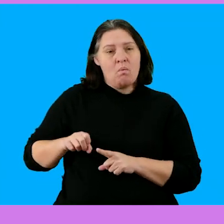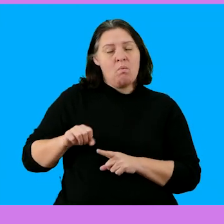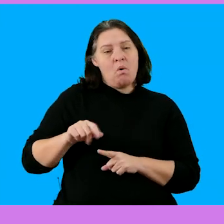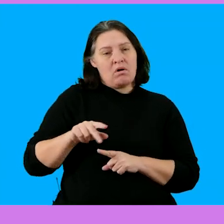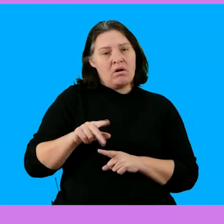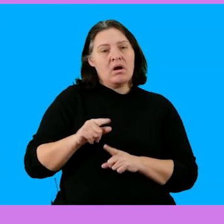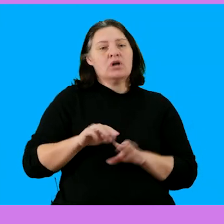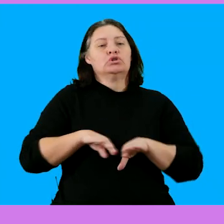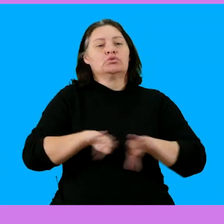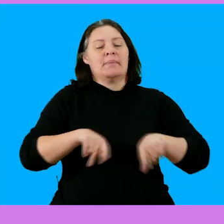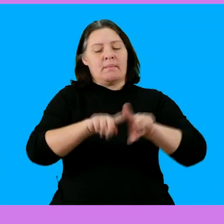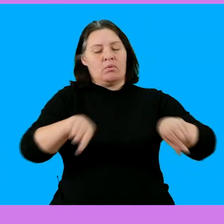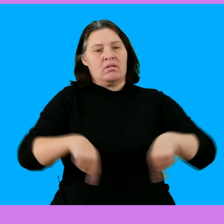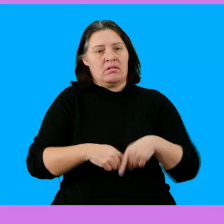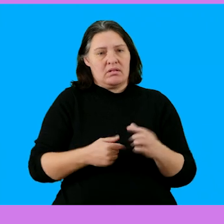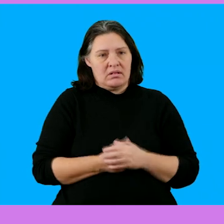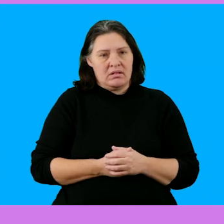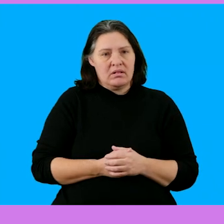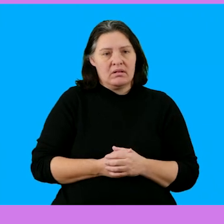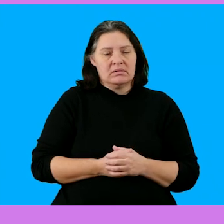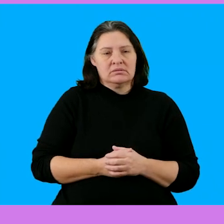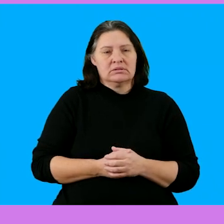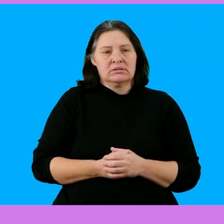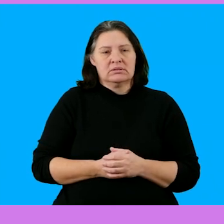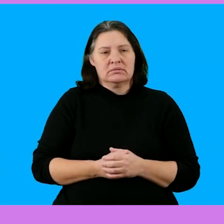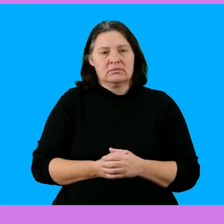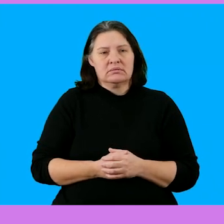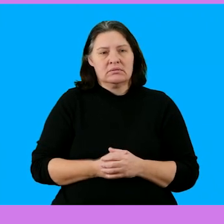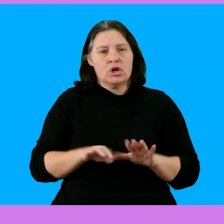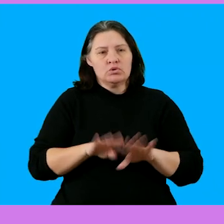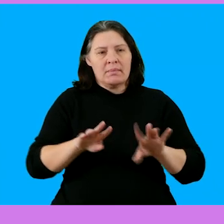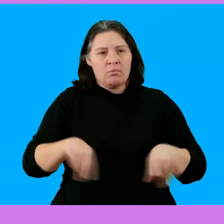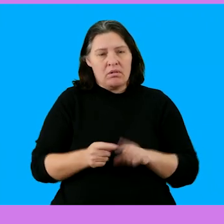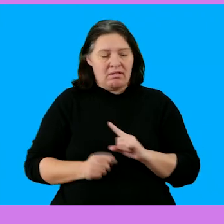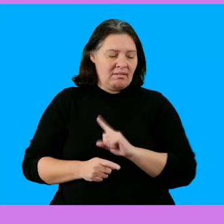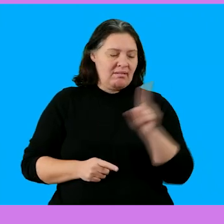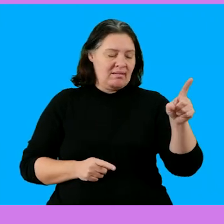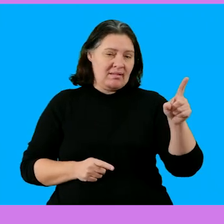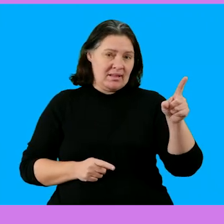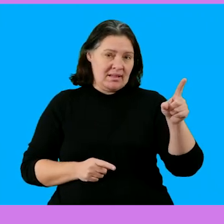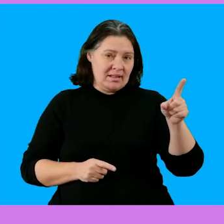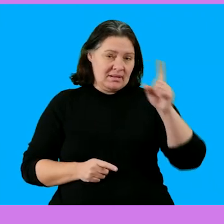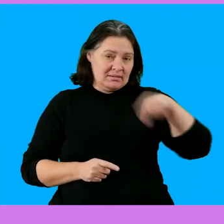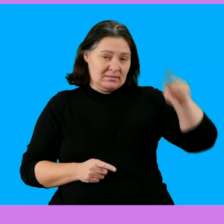from here to the swimming pool. Now let's see. Here is our swimming pool.